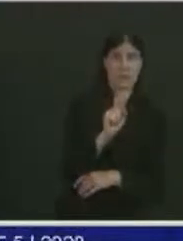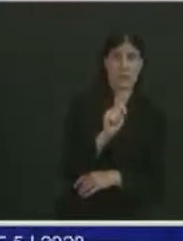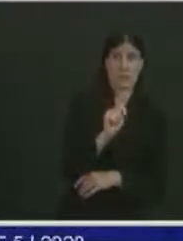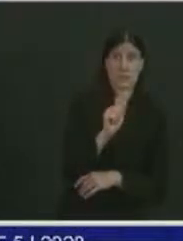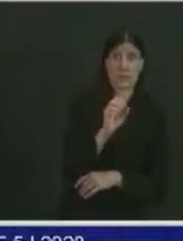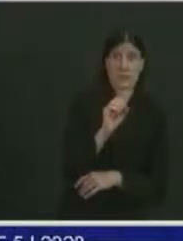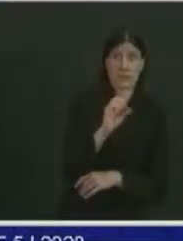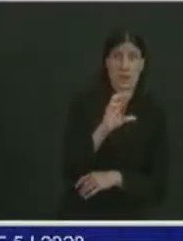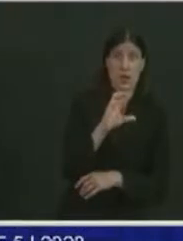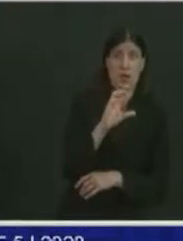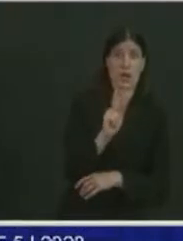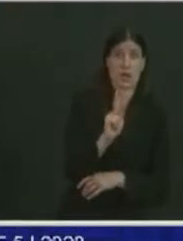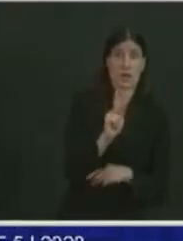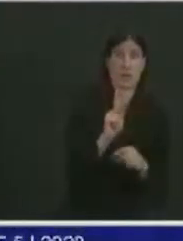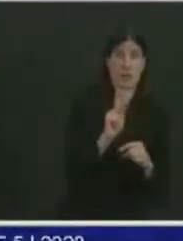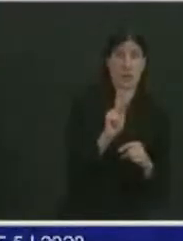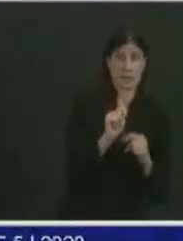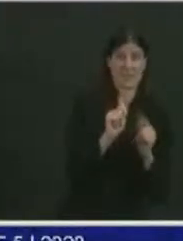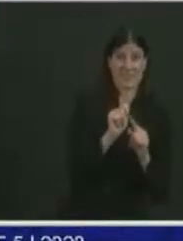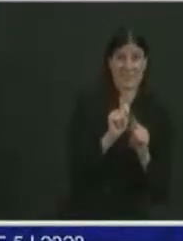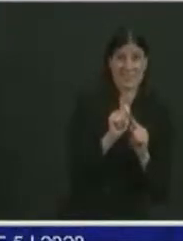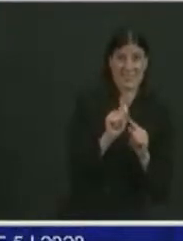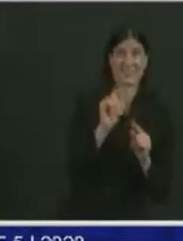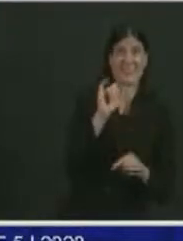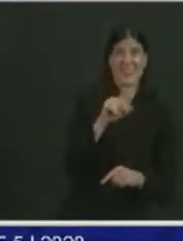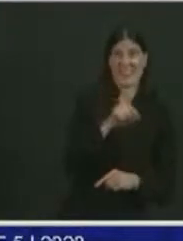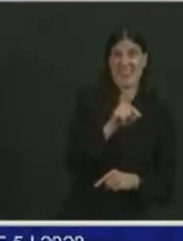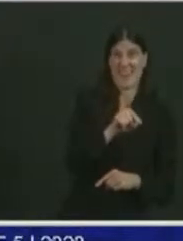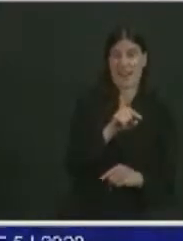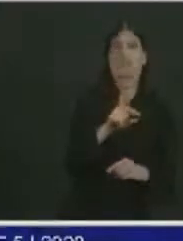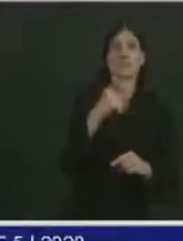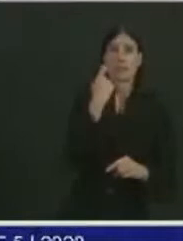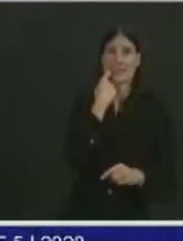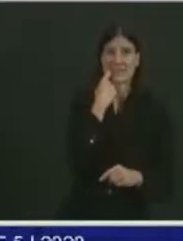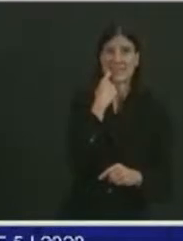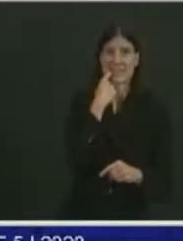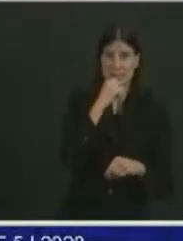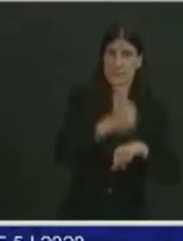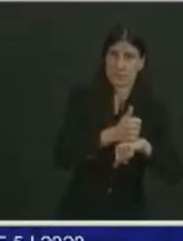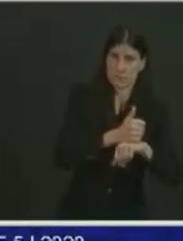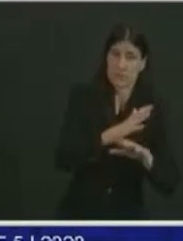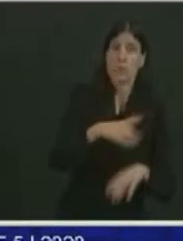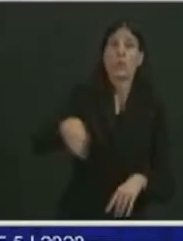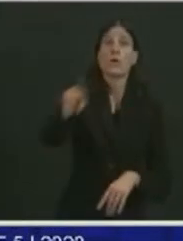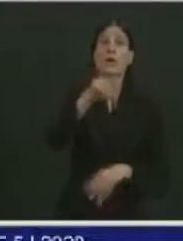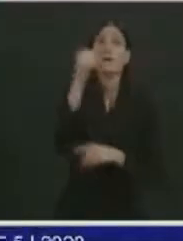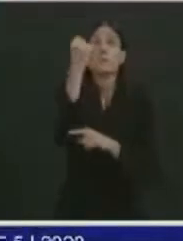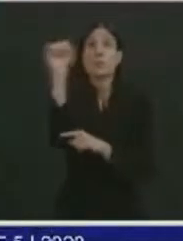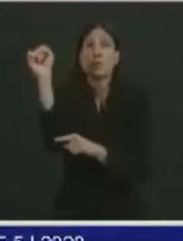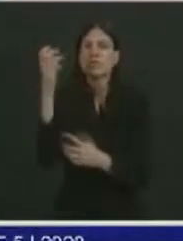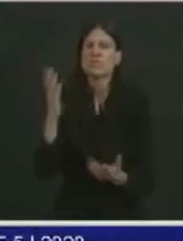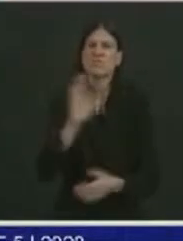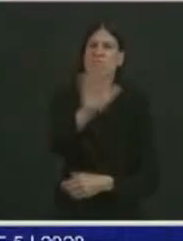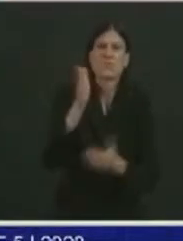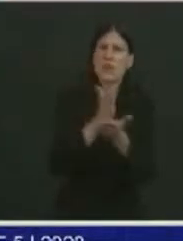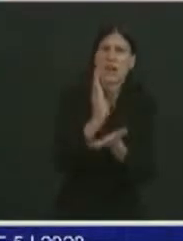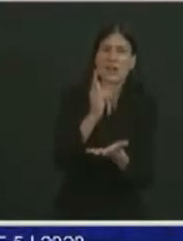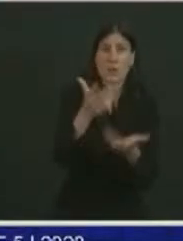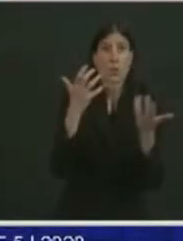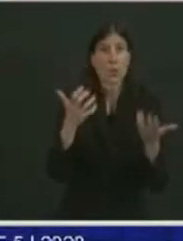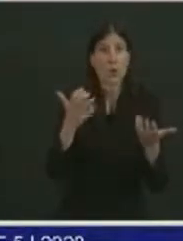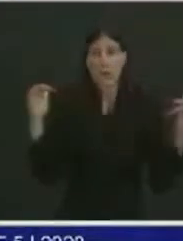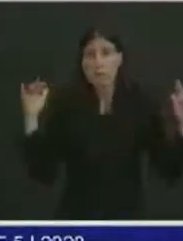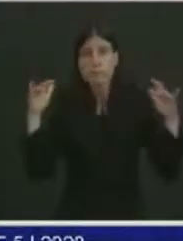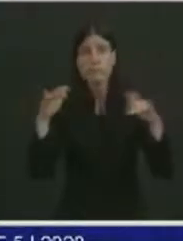protests, I think that is your right. And I think at this moment in time in America's